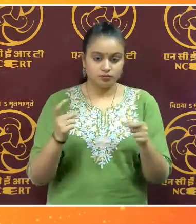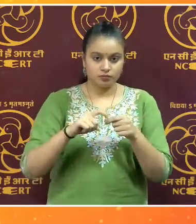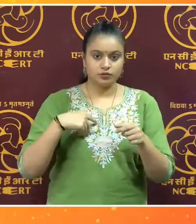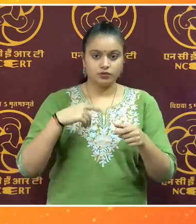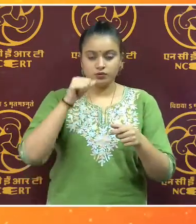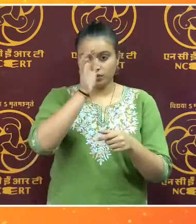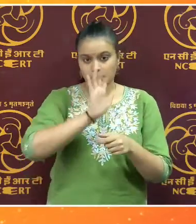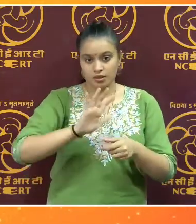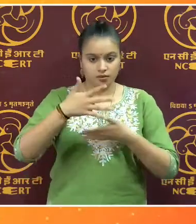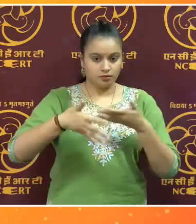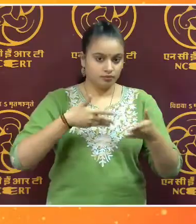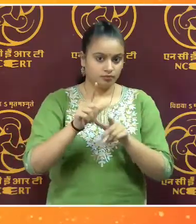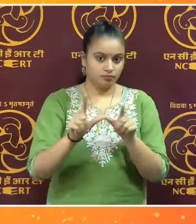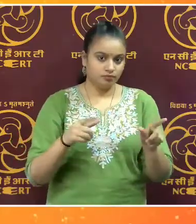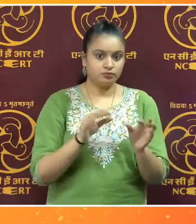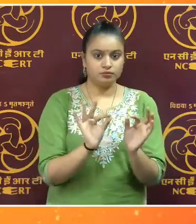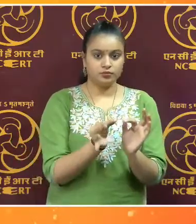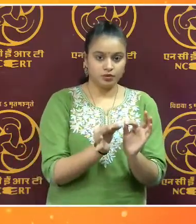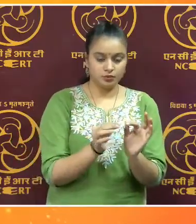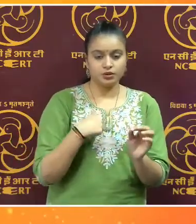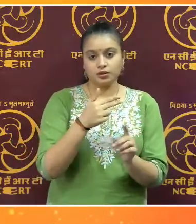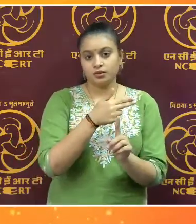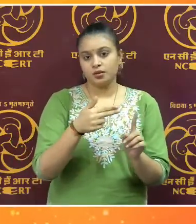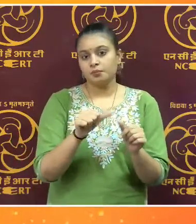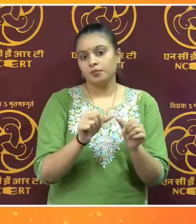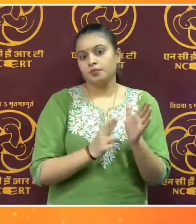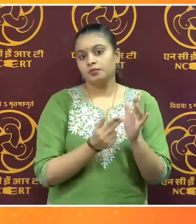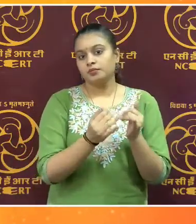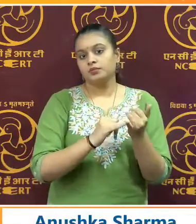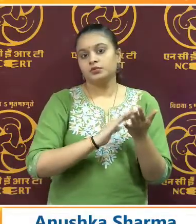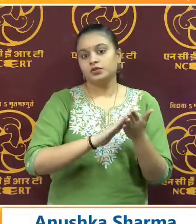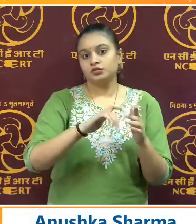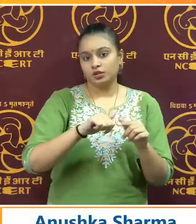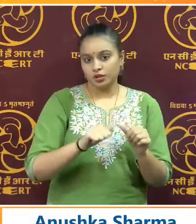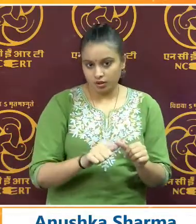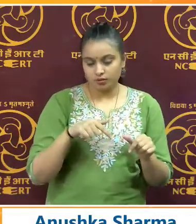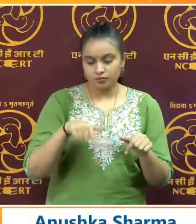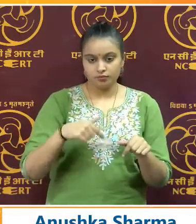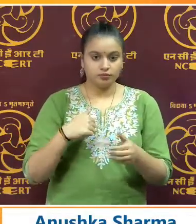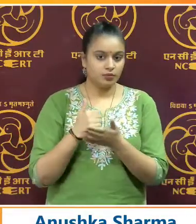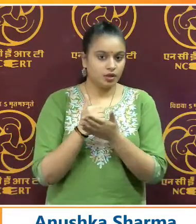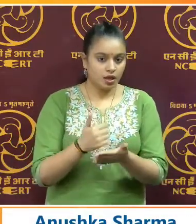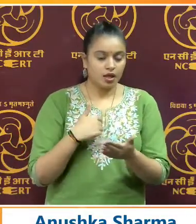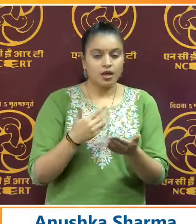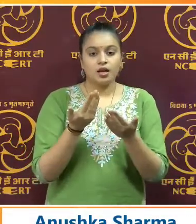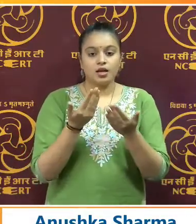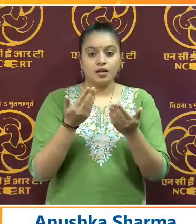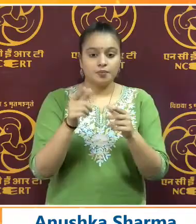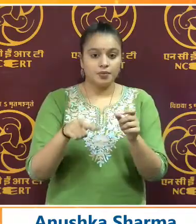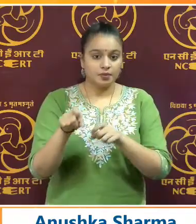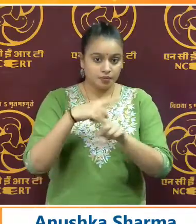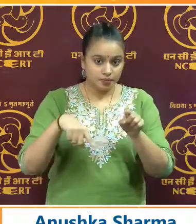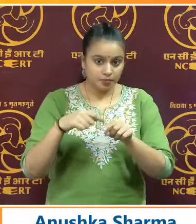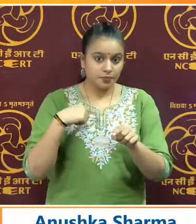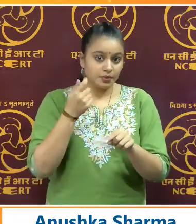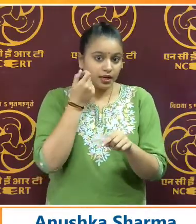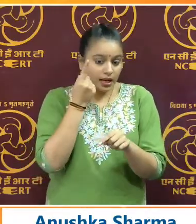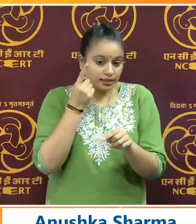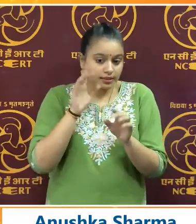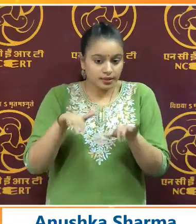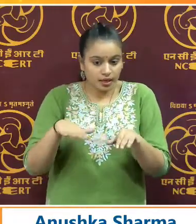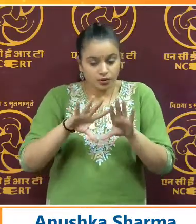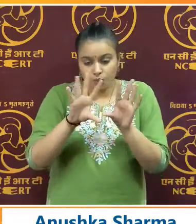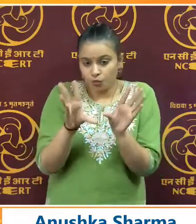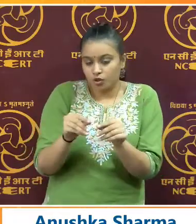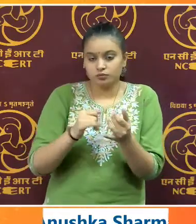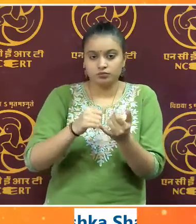our Indian Sign Language interpreter. Her name is Anushka Sharma, and she will be helping our viewers to understand this